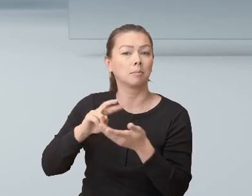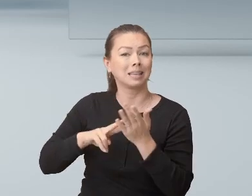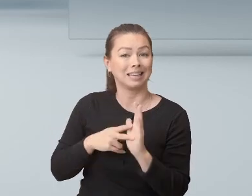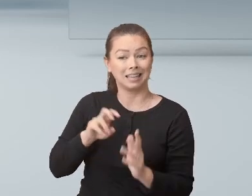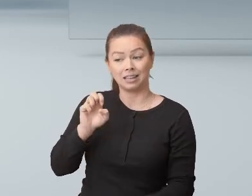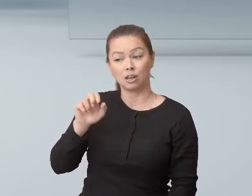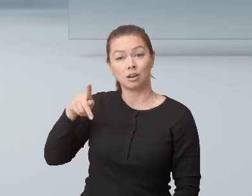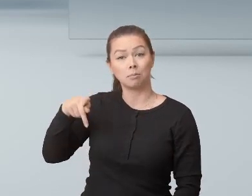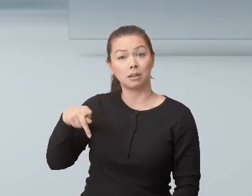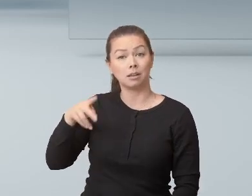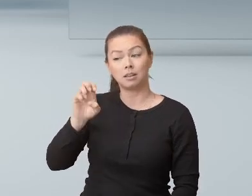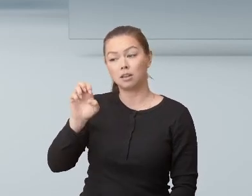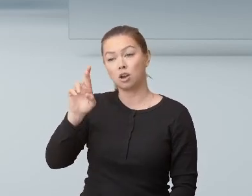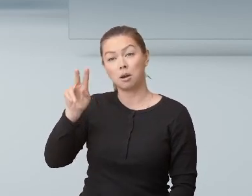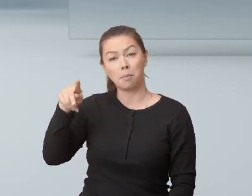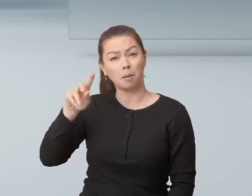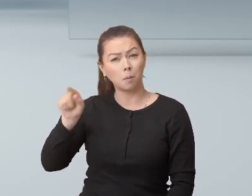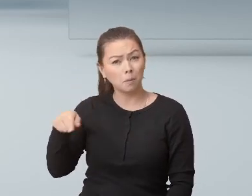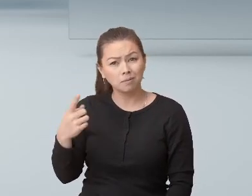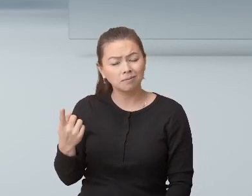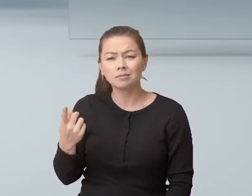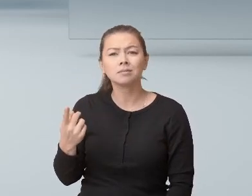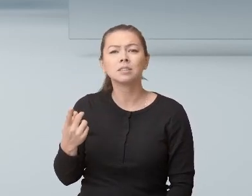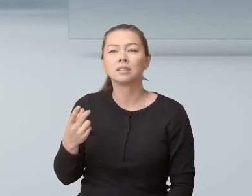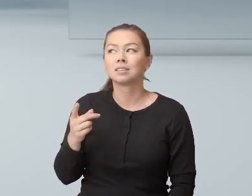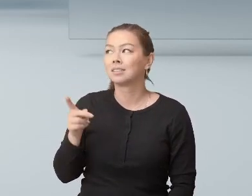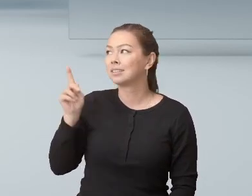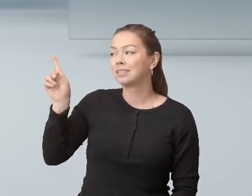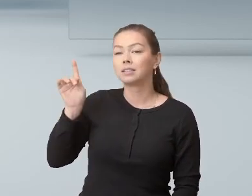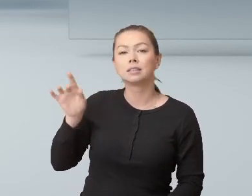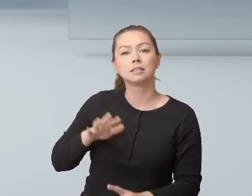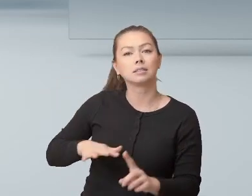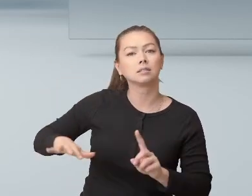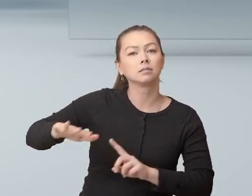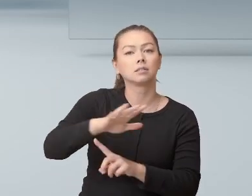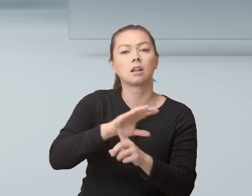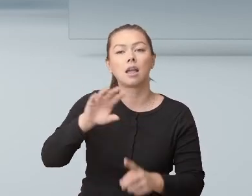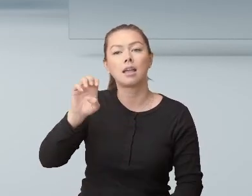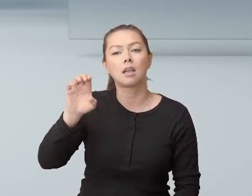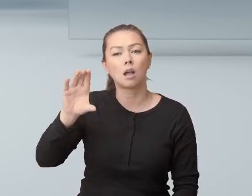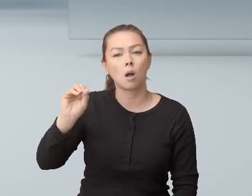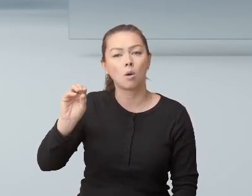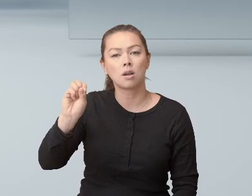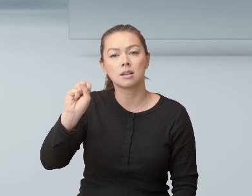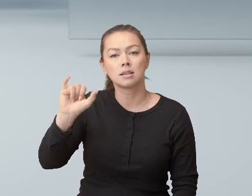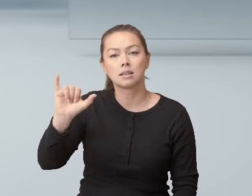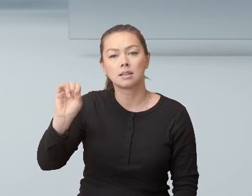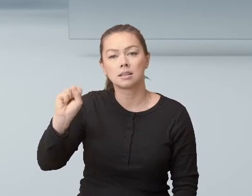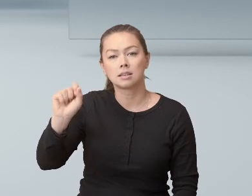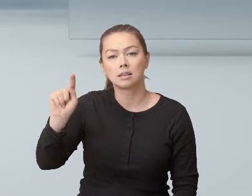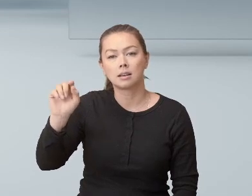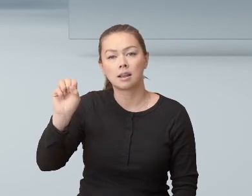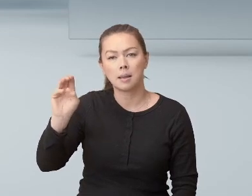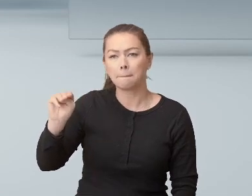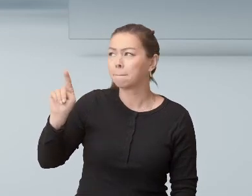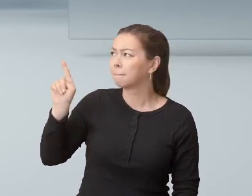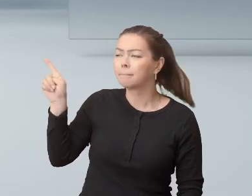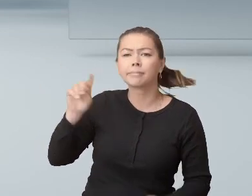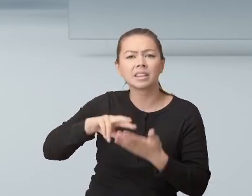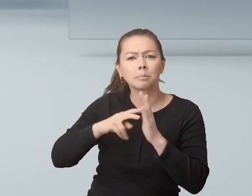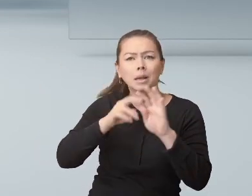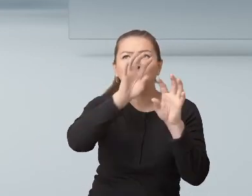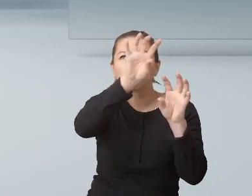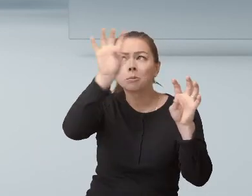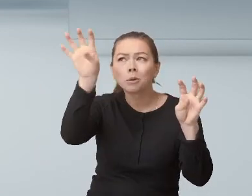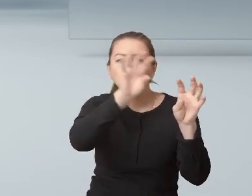What is this ecosystem? What are all these things on this screen? Like, what do they mean in terms of Microsoft? Yeah, right. So the